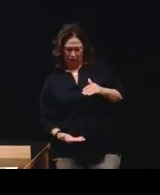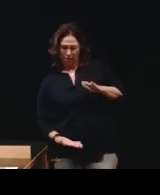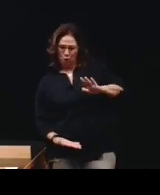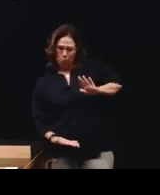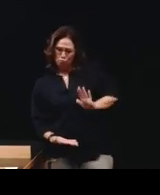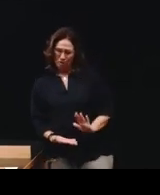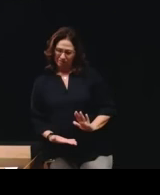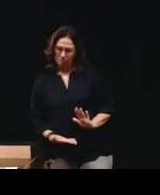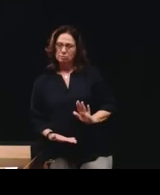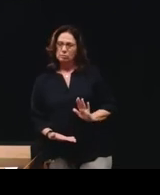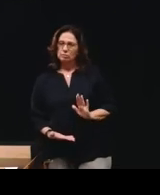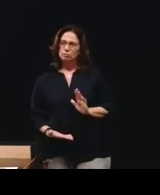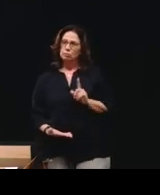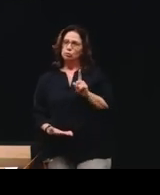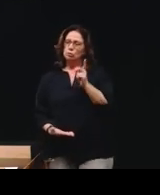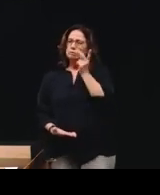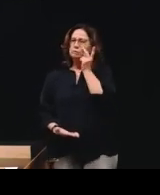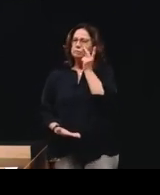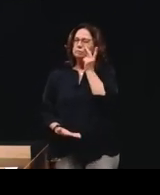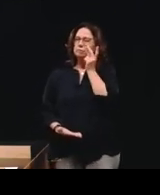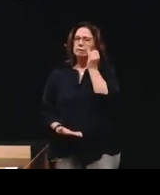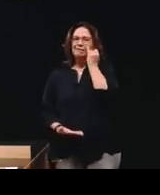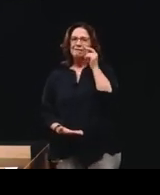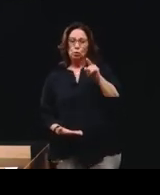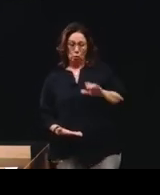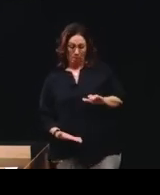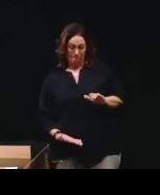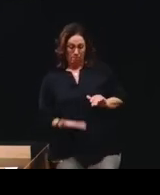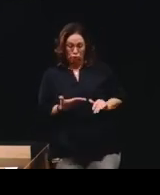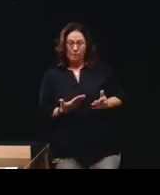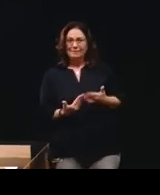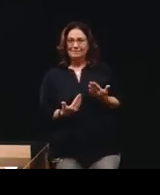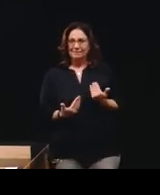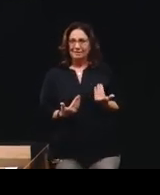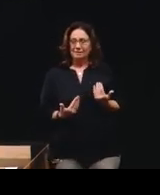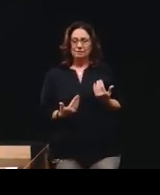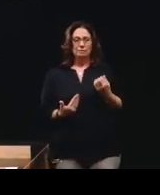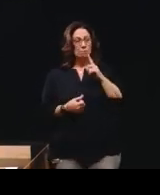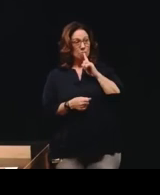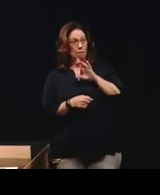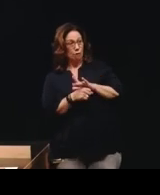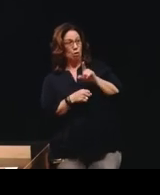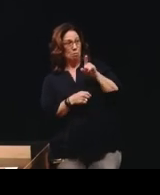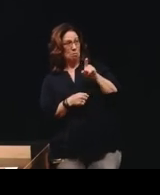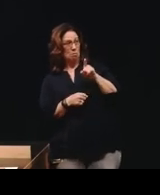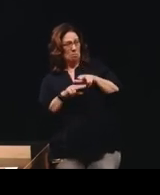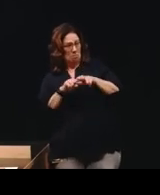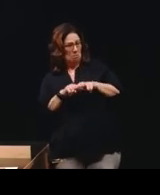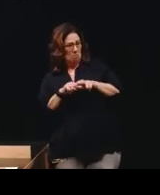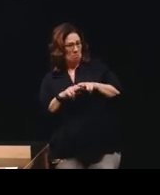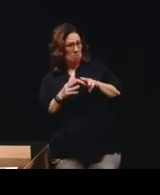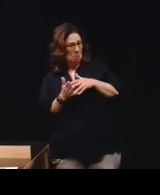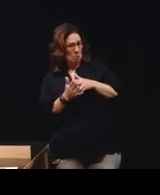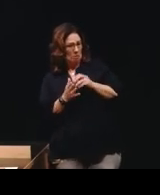on confrontation testing that you can readily push up their leg. You can confirm that they're seemingly weak.